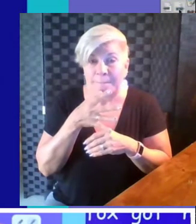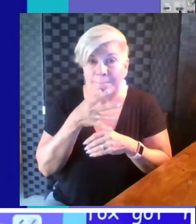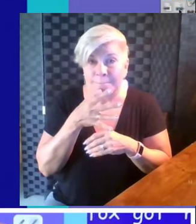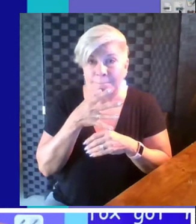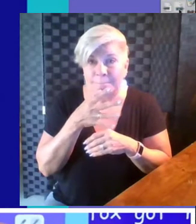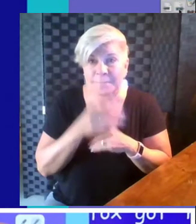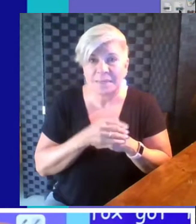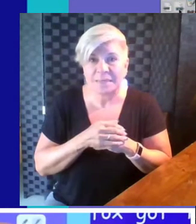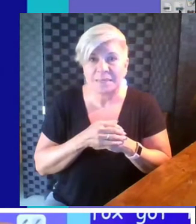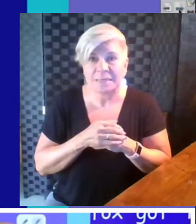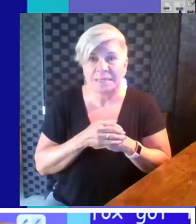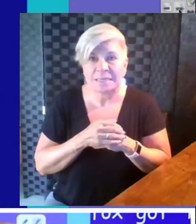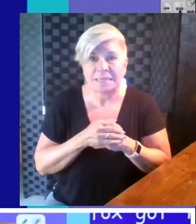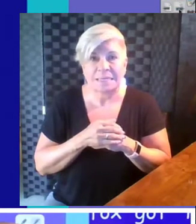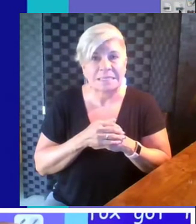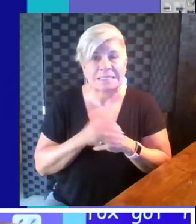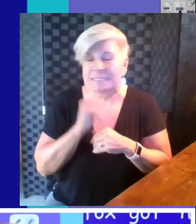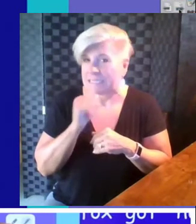mom,